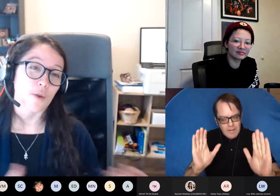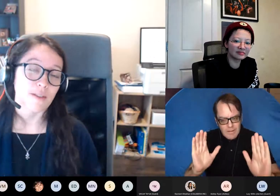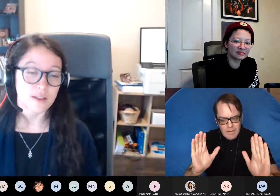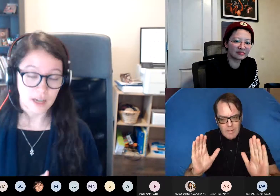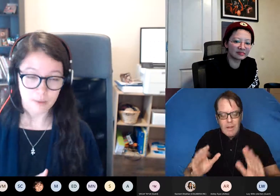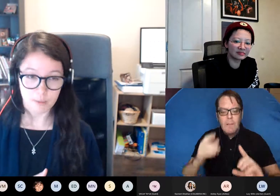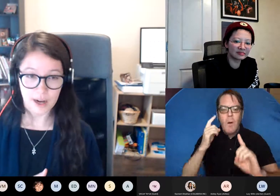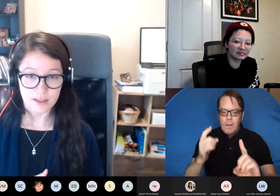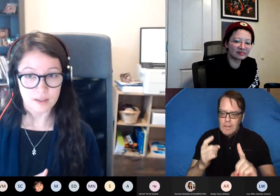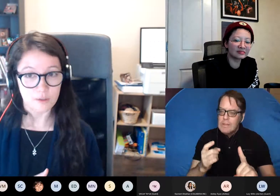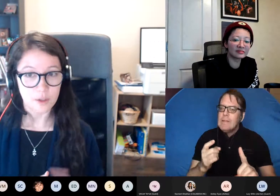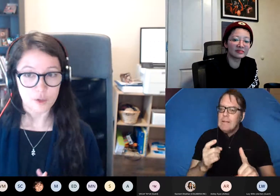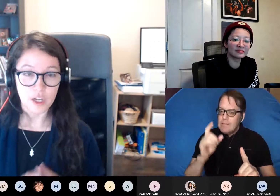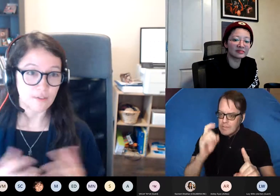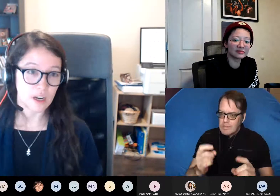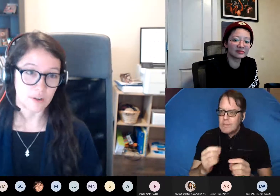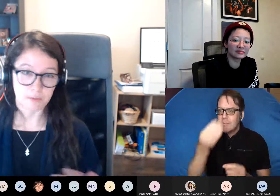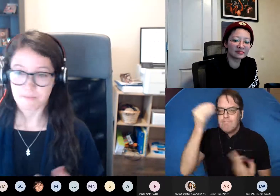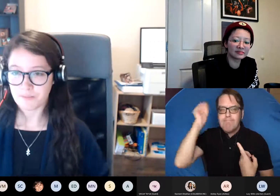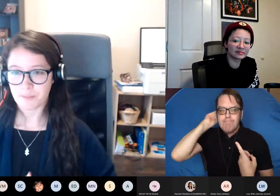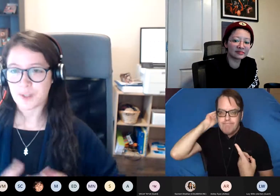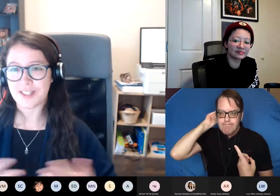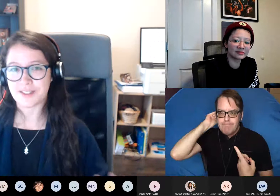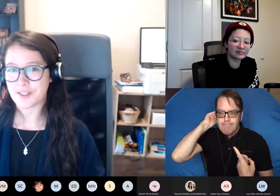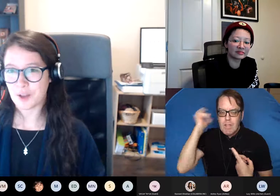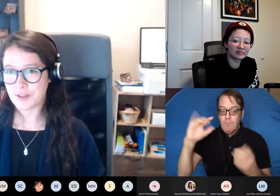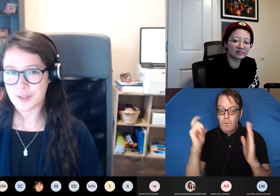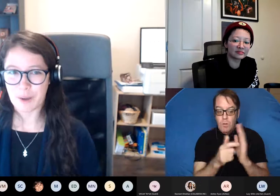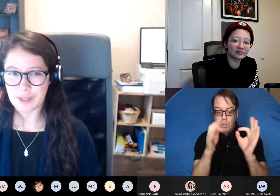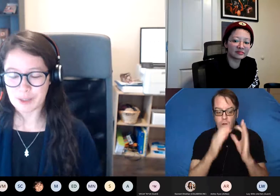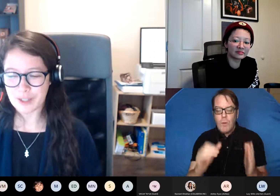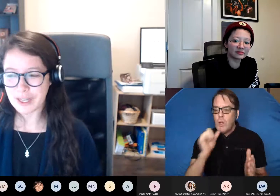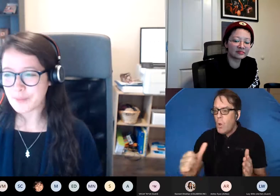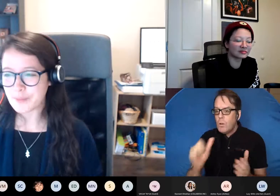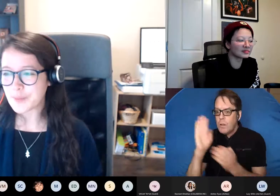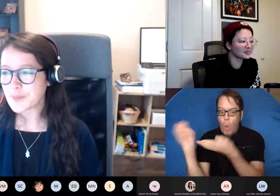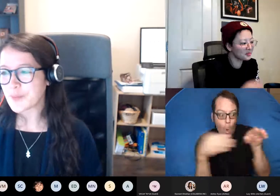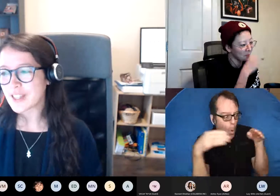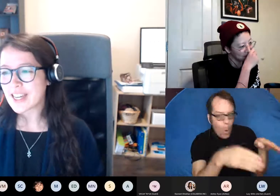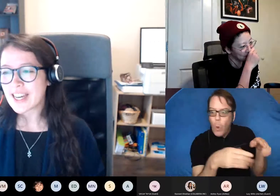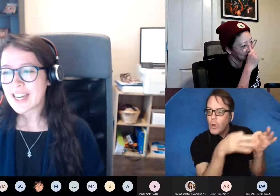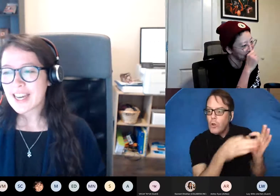so you can avoid that type of practice in the future if it ever presents itself as an opportunity.